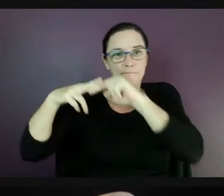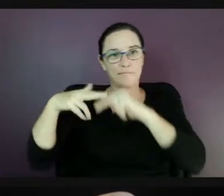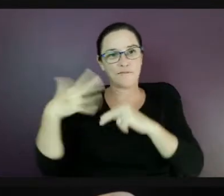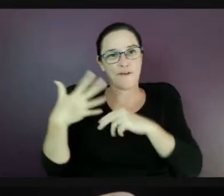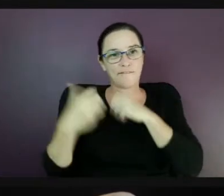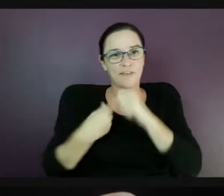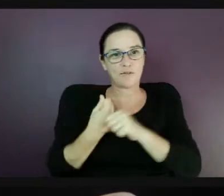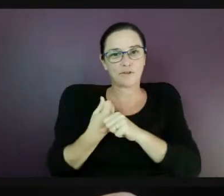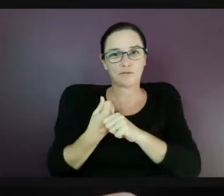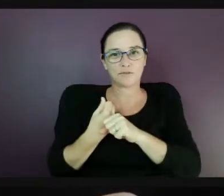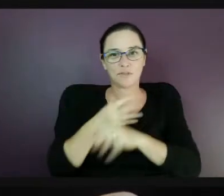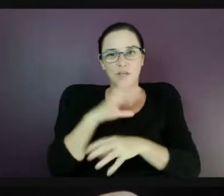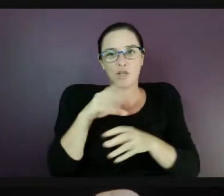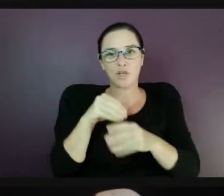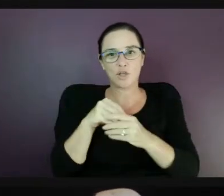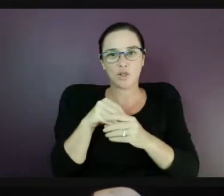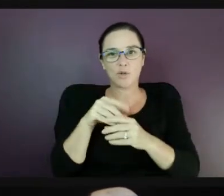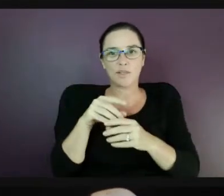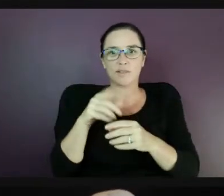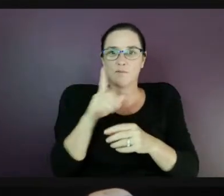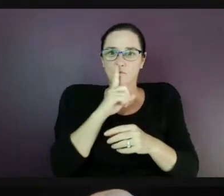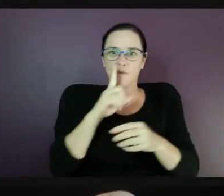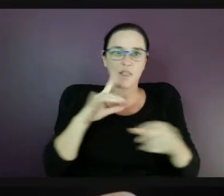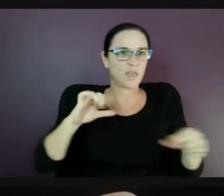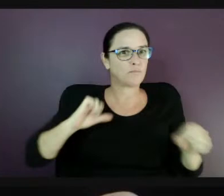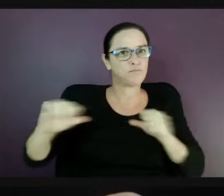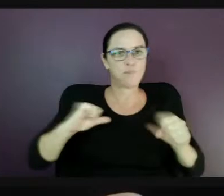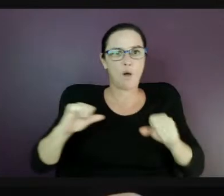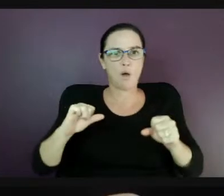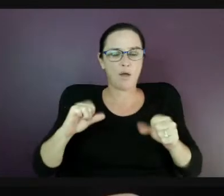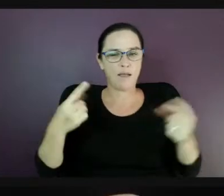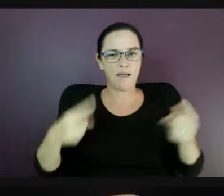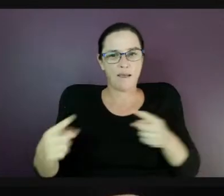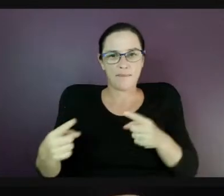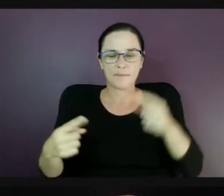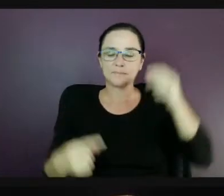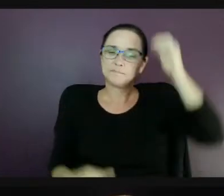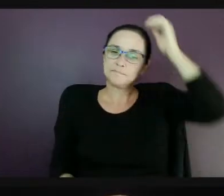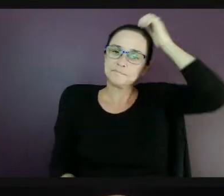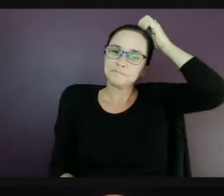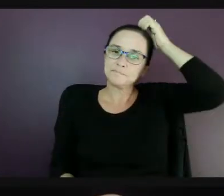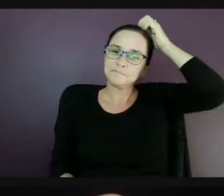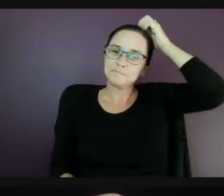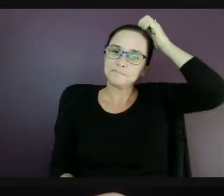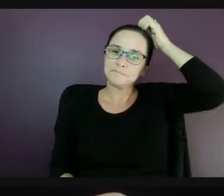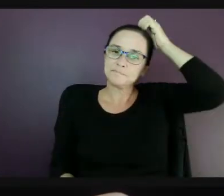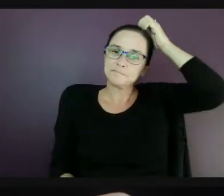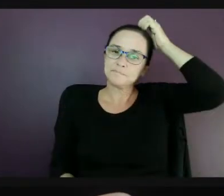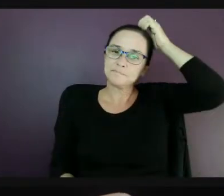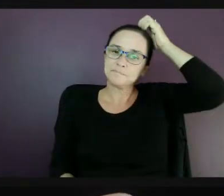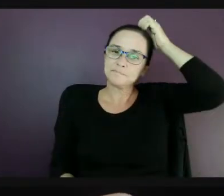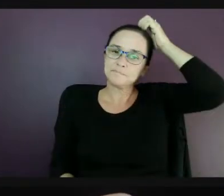some seismic crises that really peaked several years into it there.